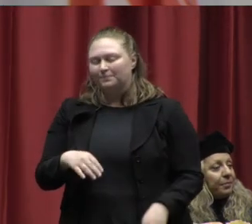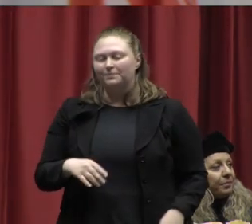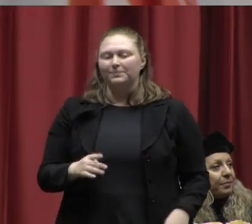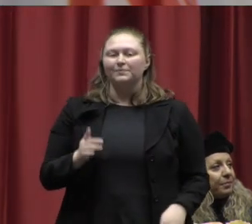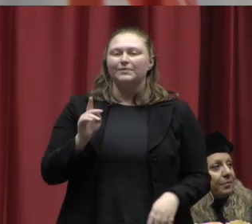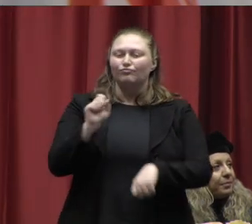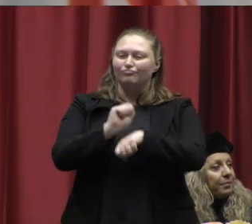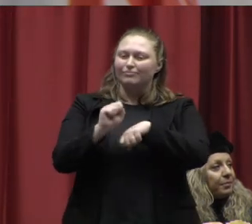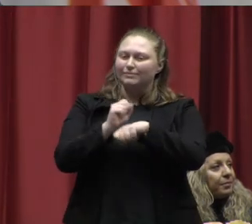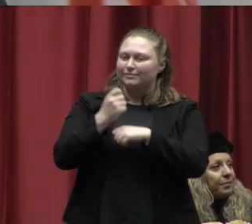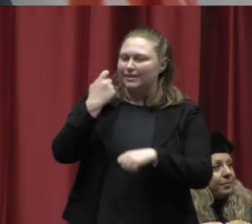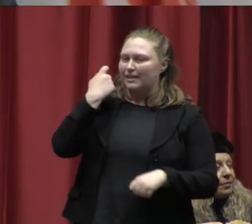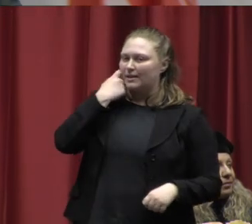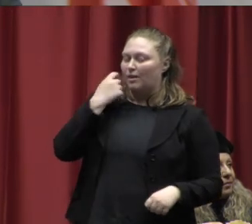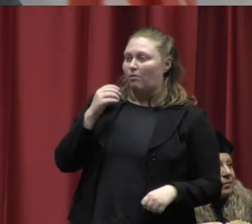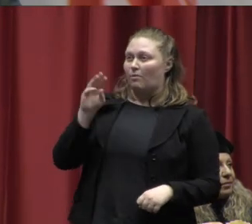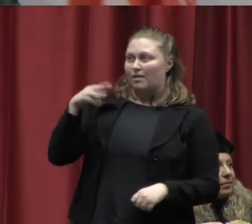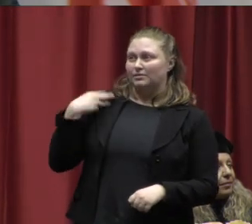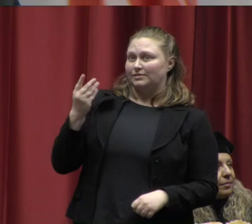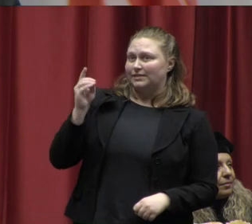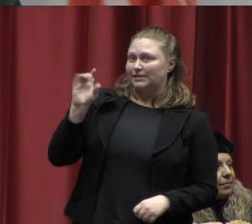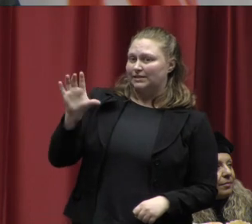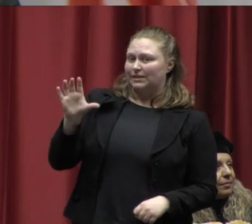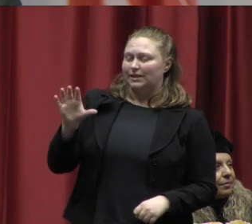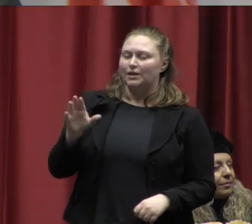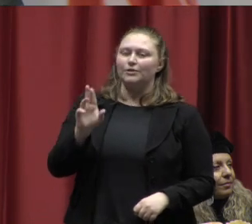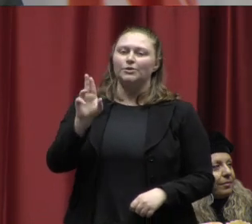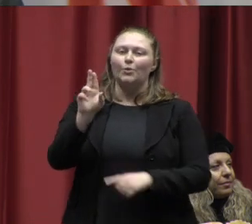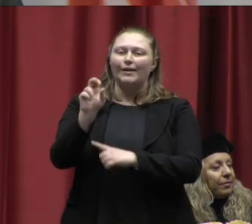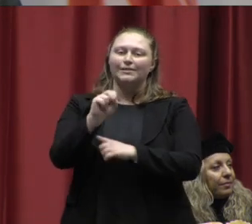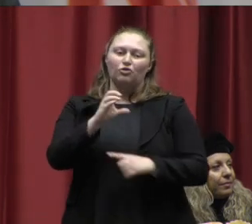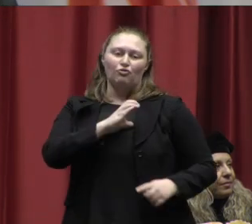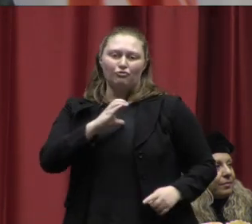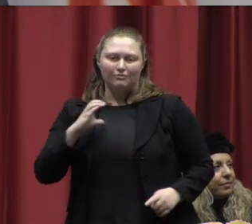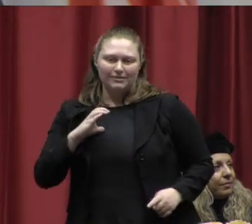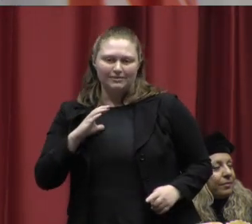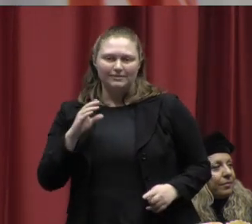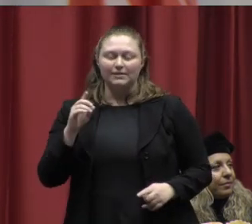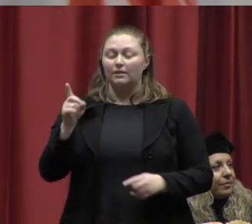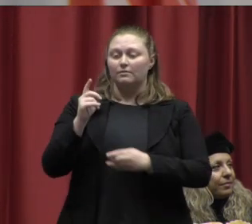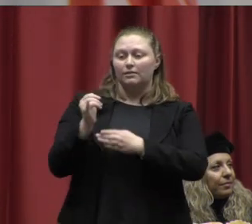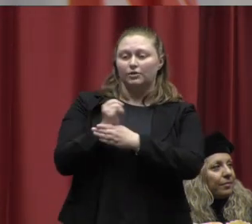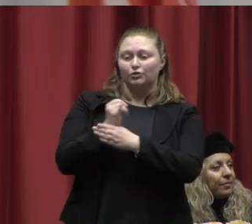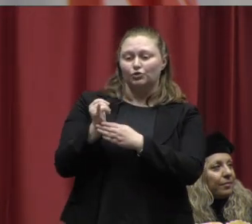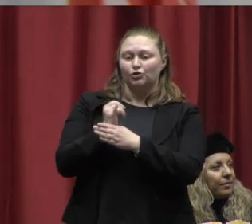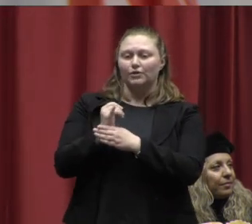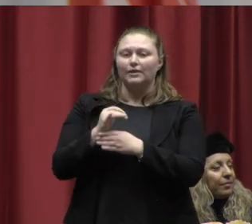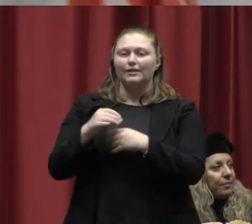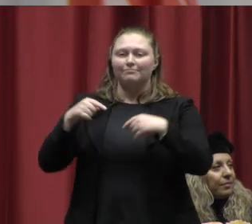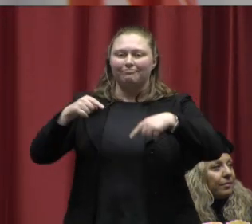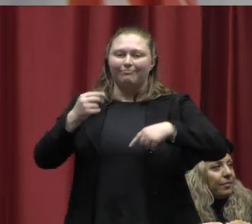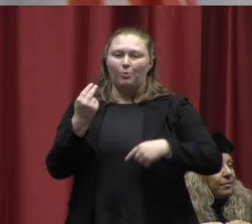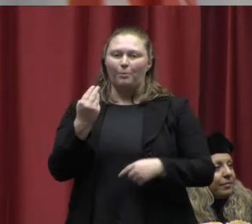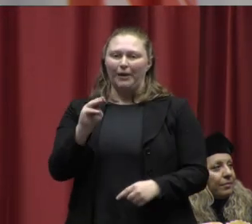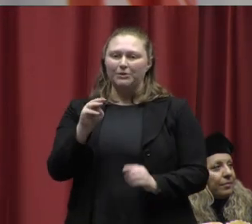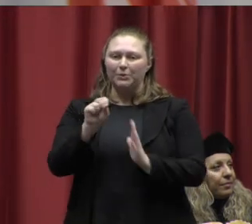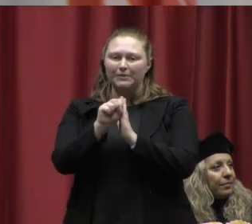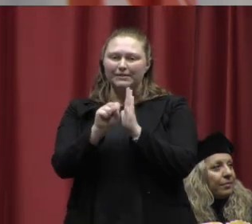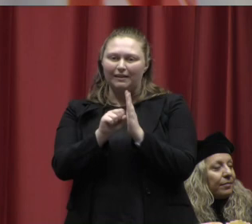recently in Washington, D.C. in the U.S. Congress, and he interned in the New Mexico State